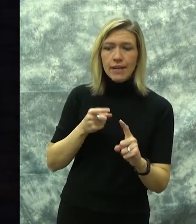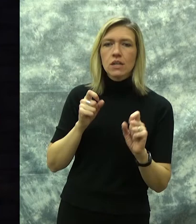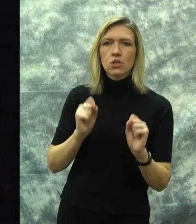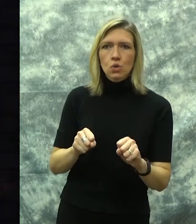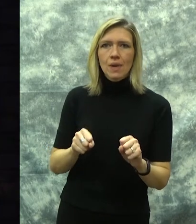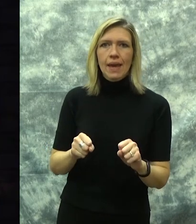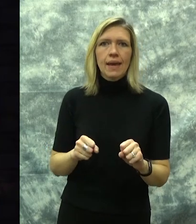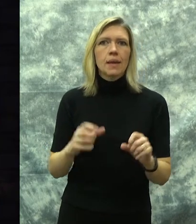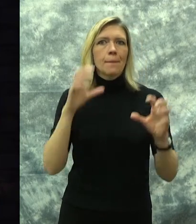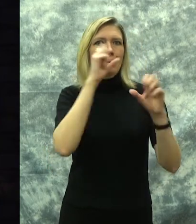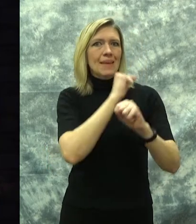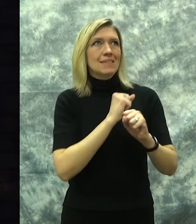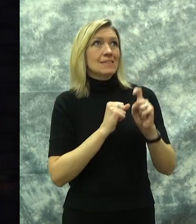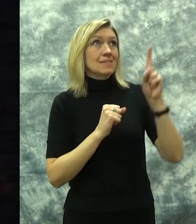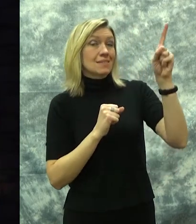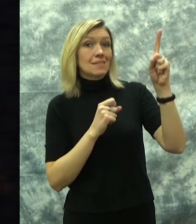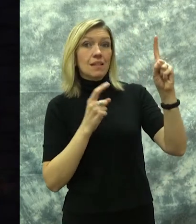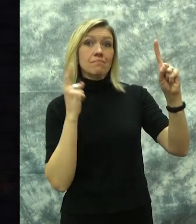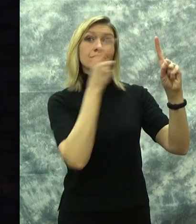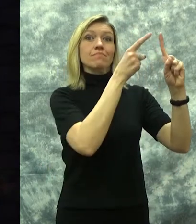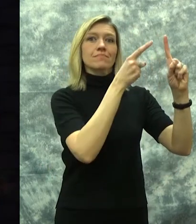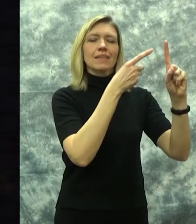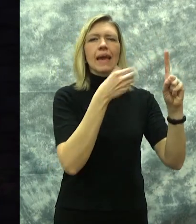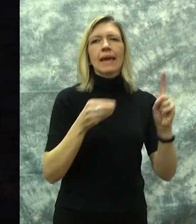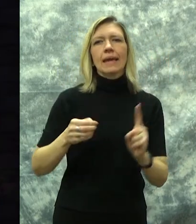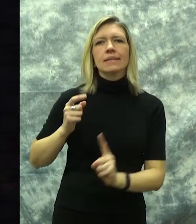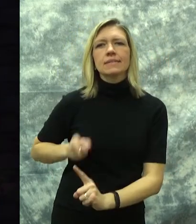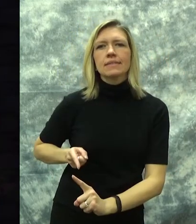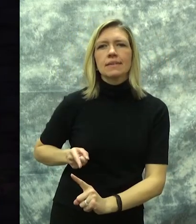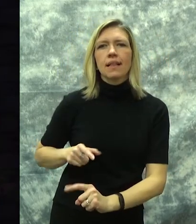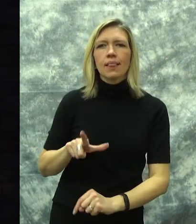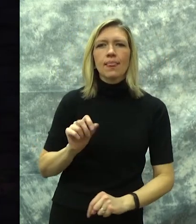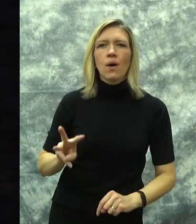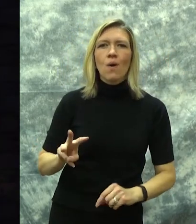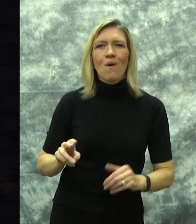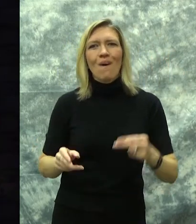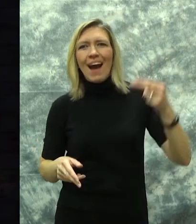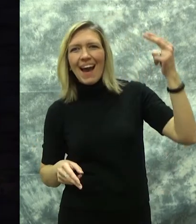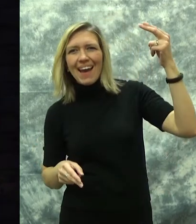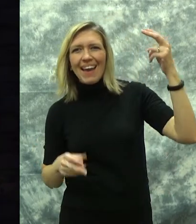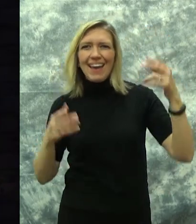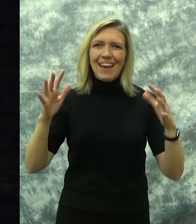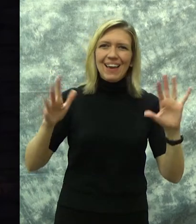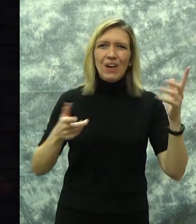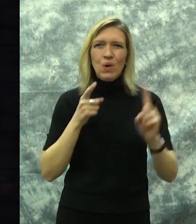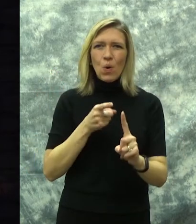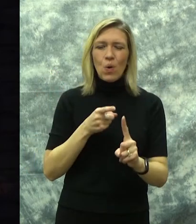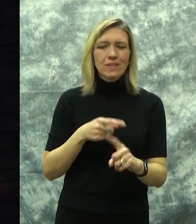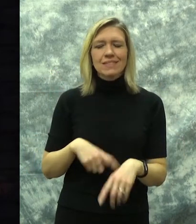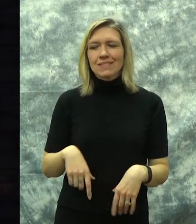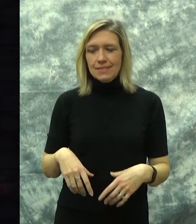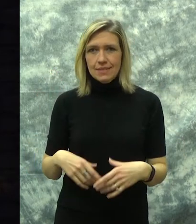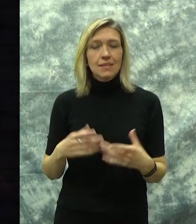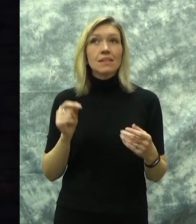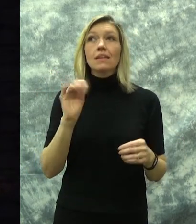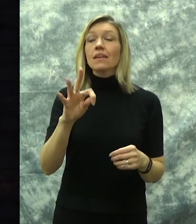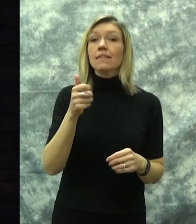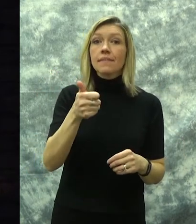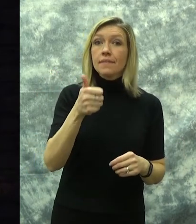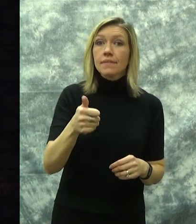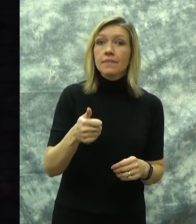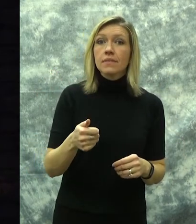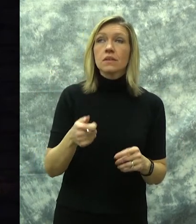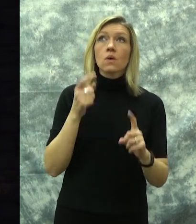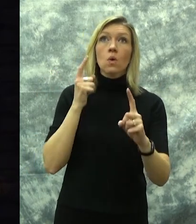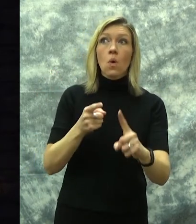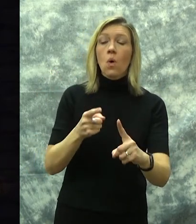low. And so I'd invite you to think, if it's being in better shape, if it's having a more healthy partnership, if it's